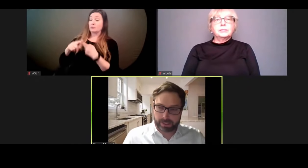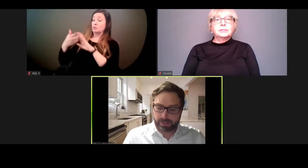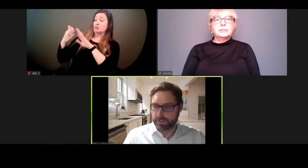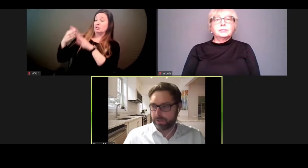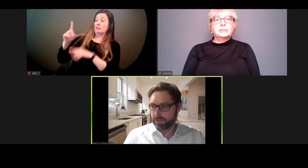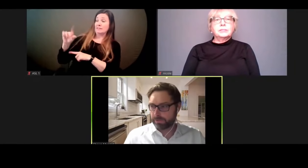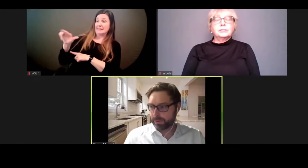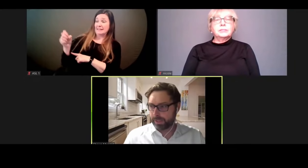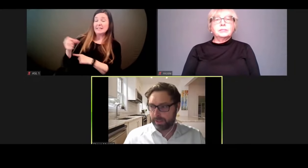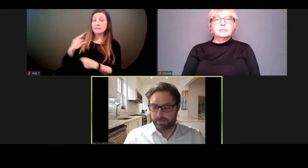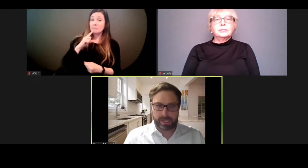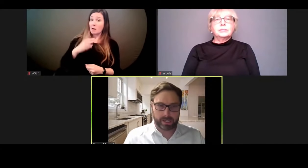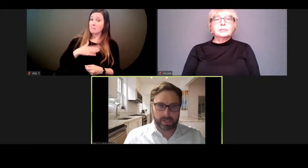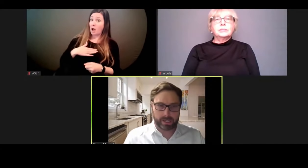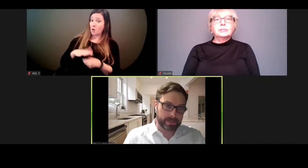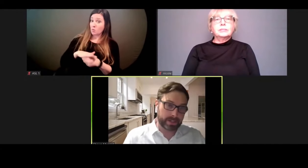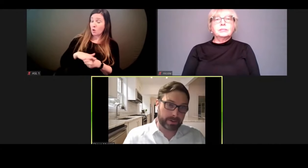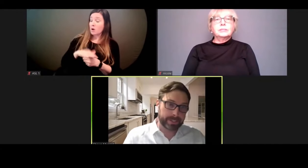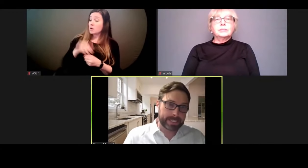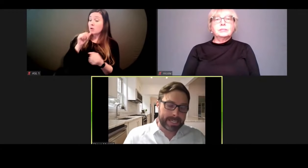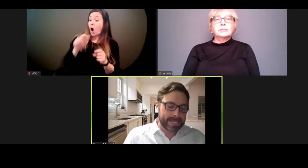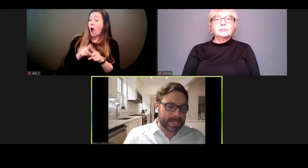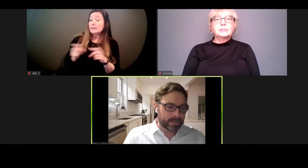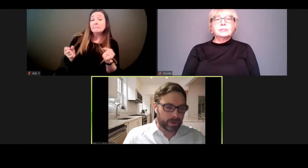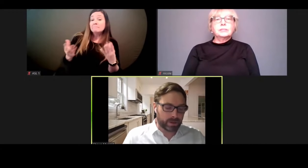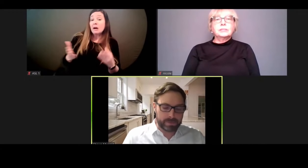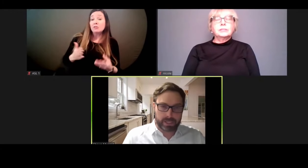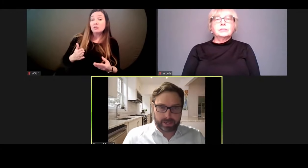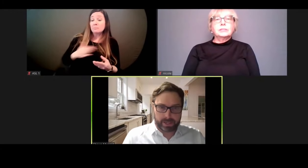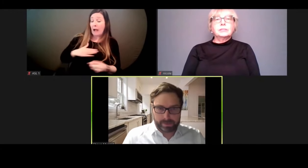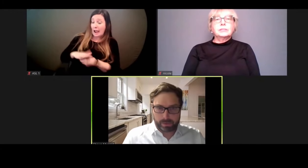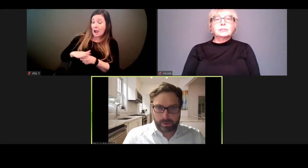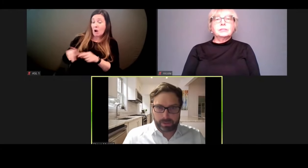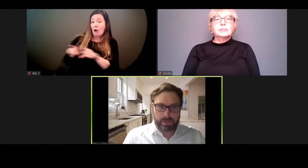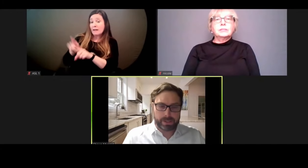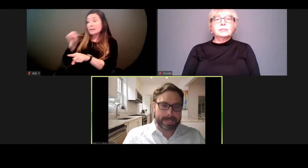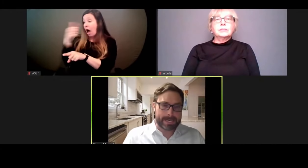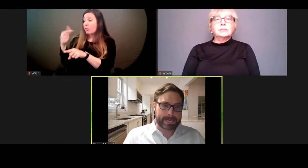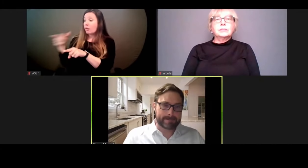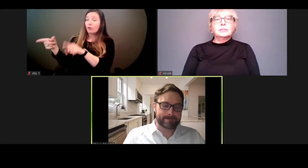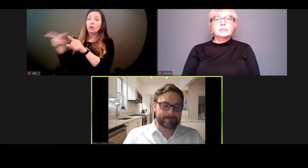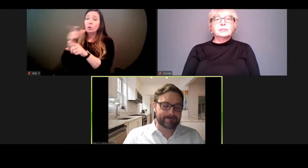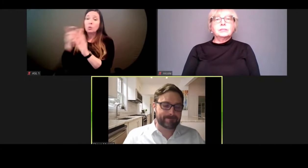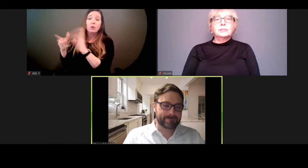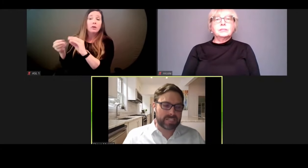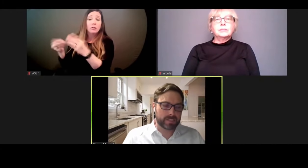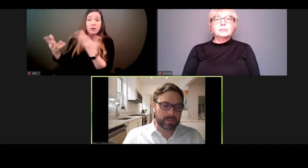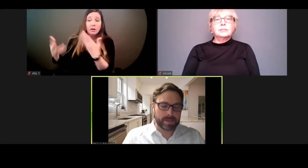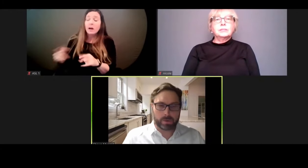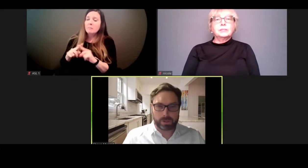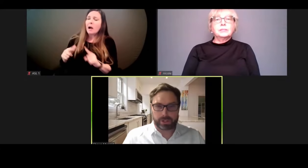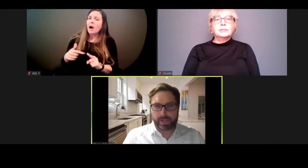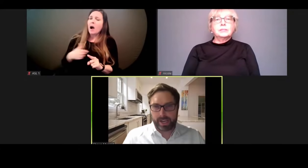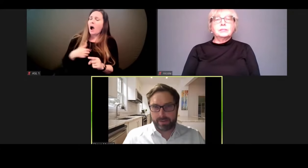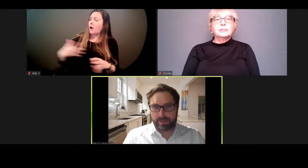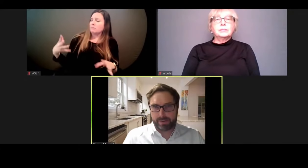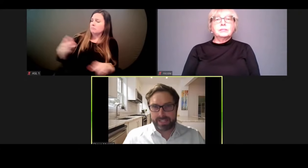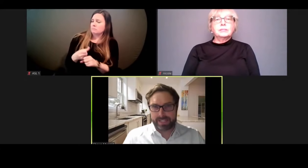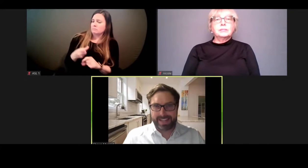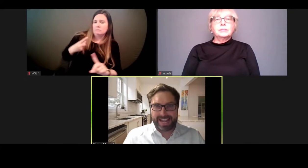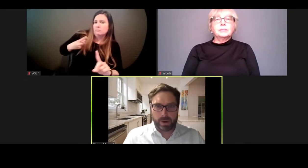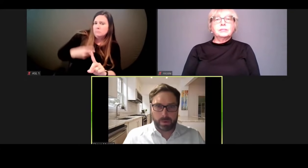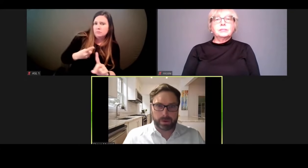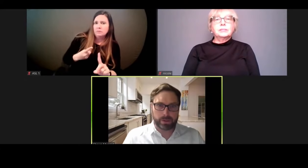as much as Councillor Fleury and Councillor McKenney's, but it is here. So I'll be concise in my question. The main question I have